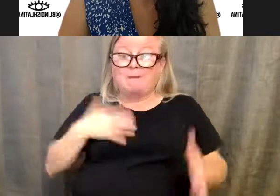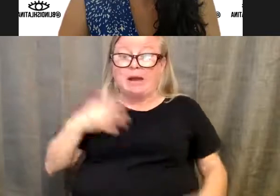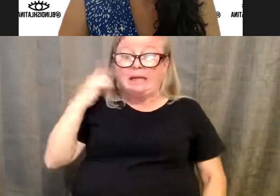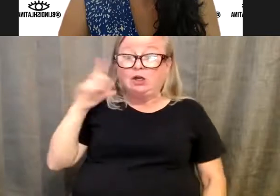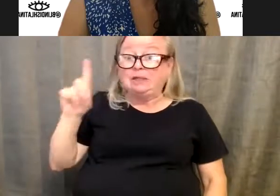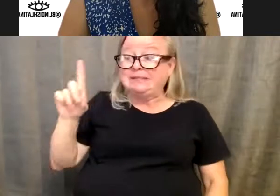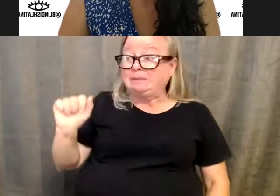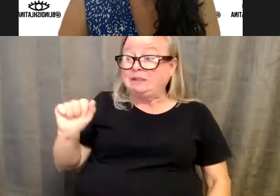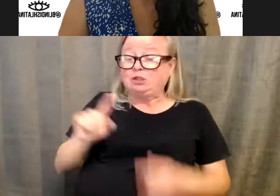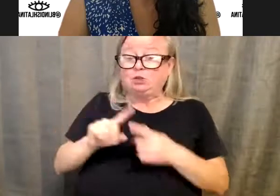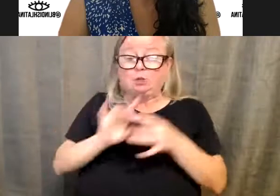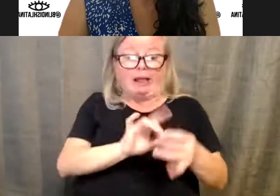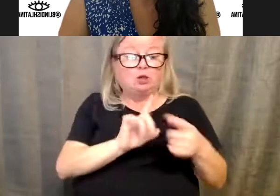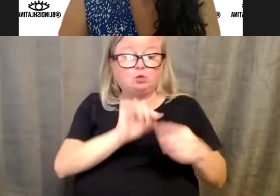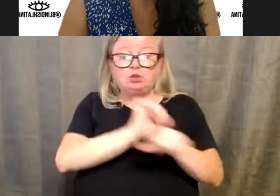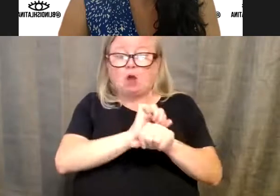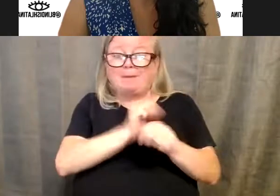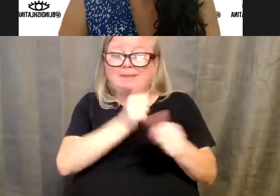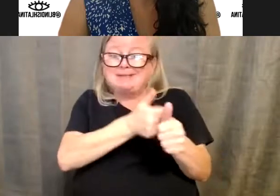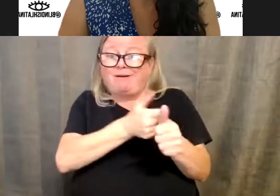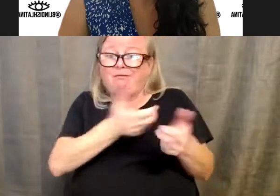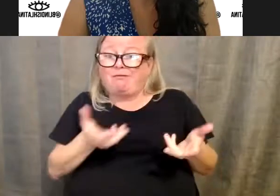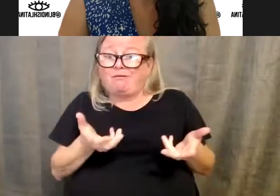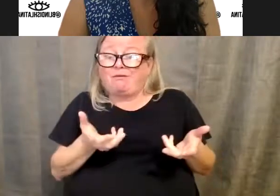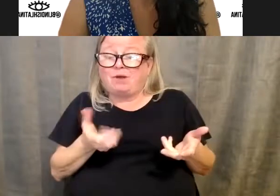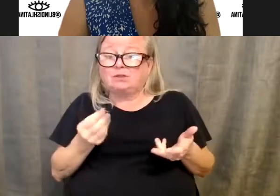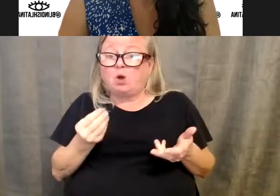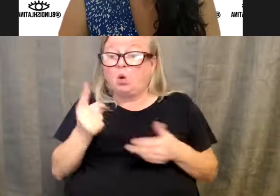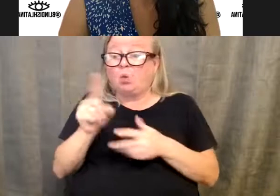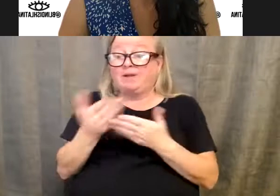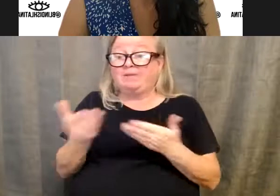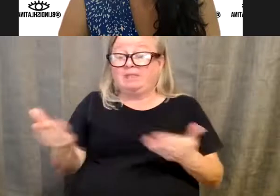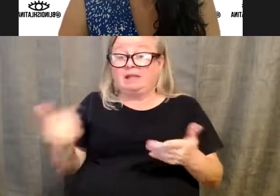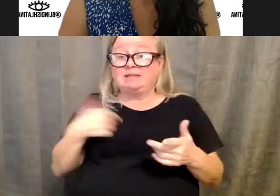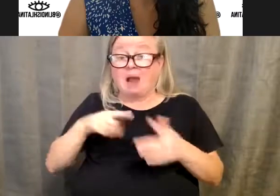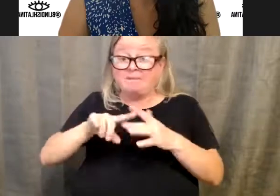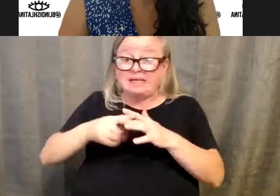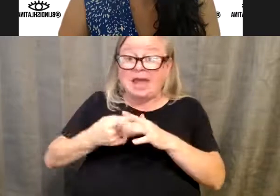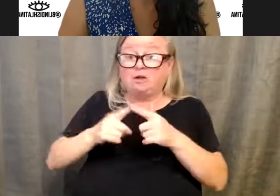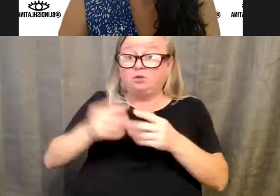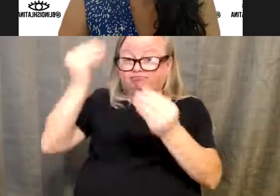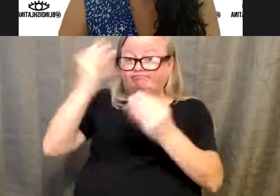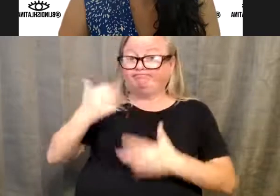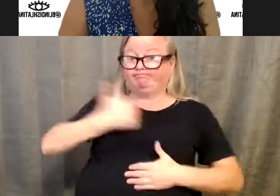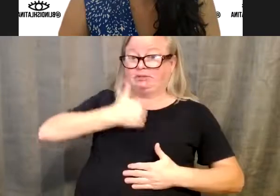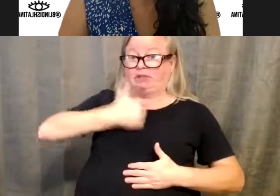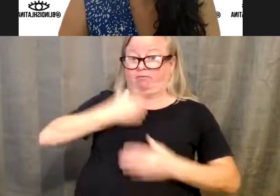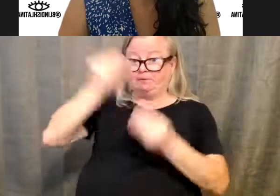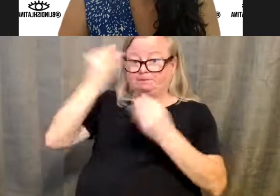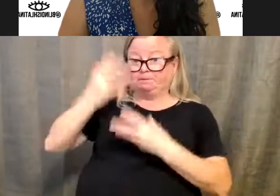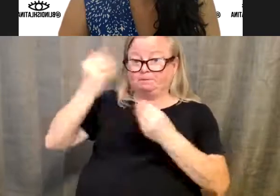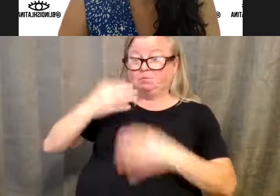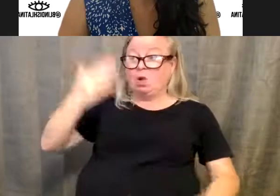do with the job. So one of the things that I began to tell myself is know your